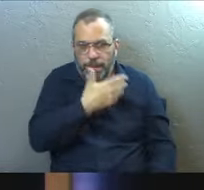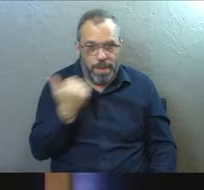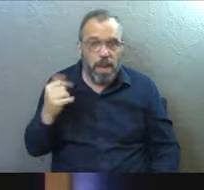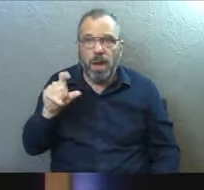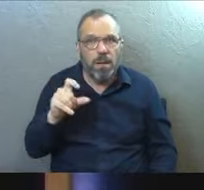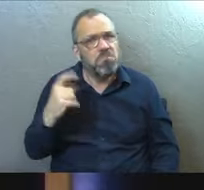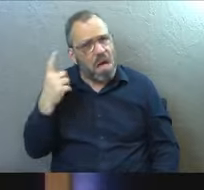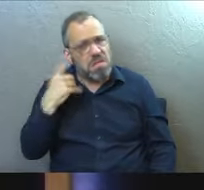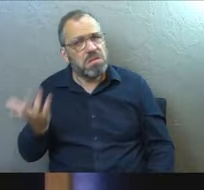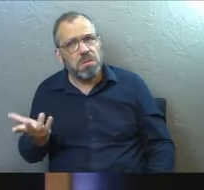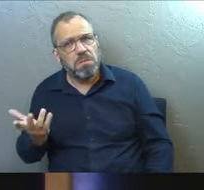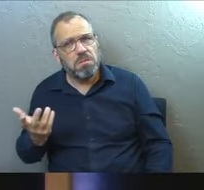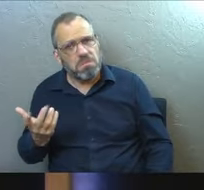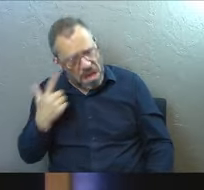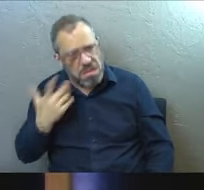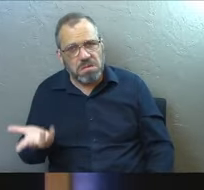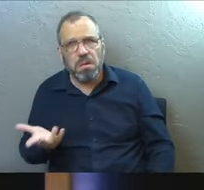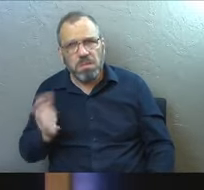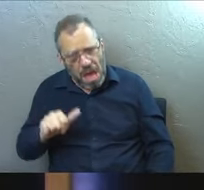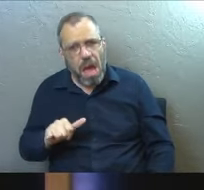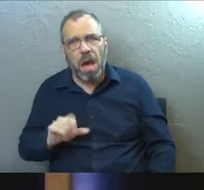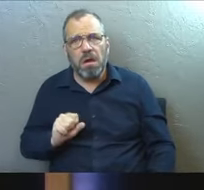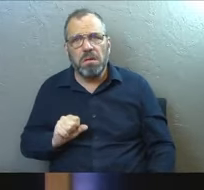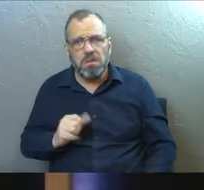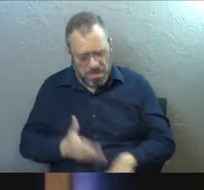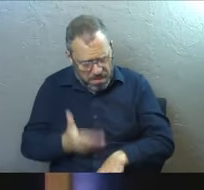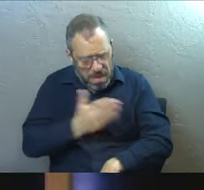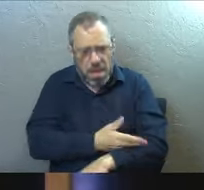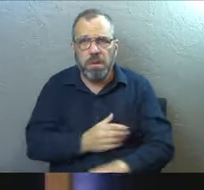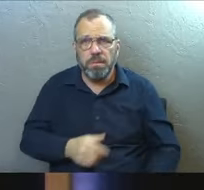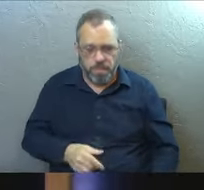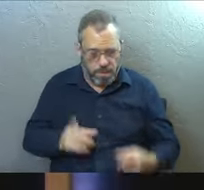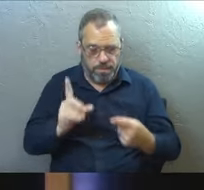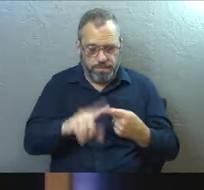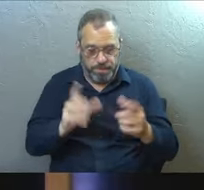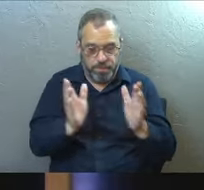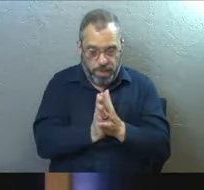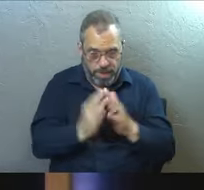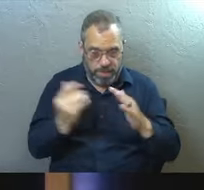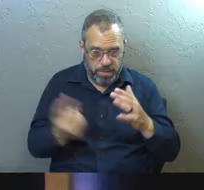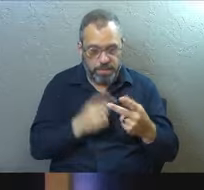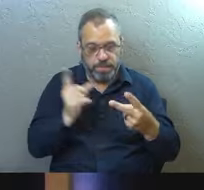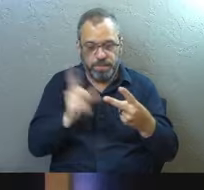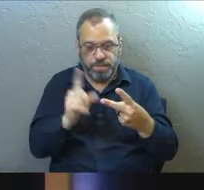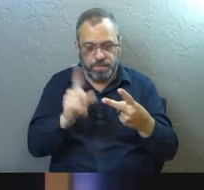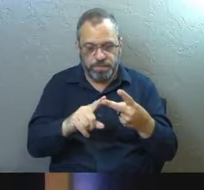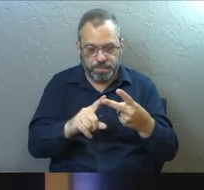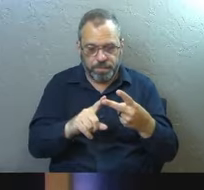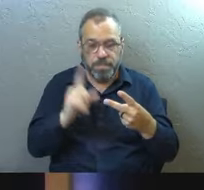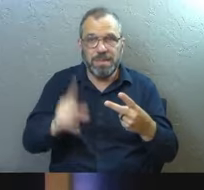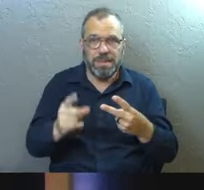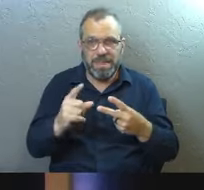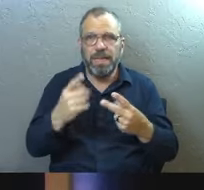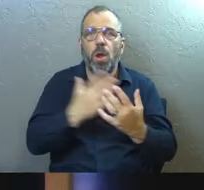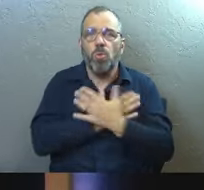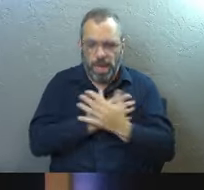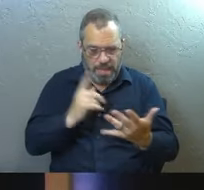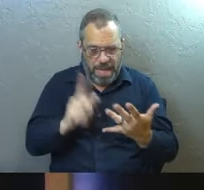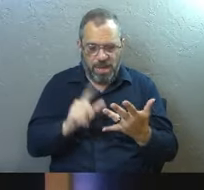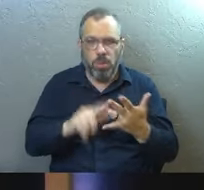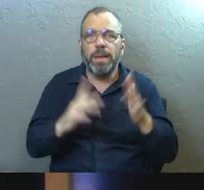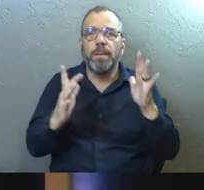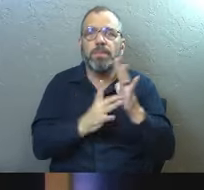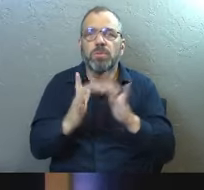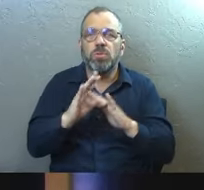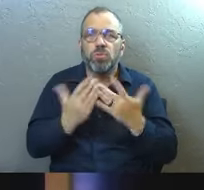that? I think so, absolutely. We can get better at it. So number one, prayer and solitude. Number two, we need to Sabbath. And number three is